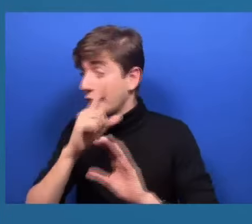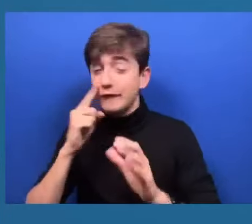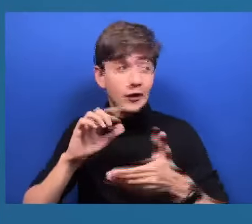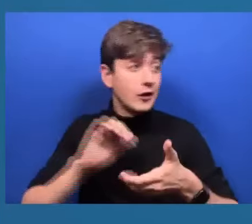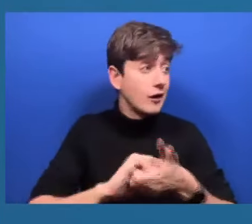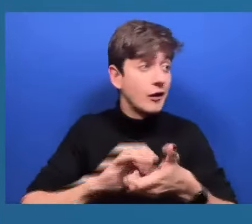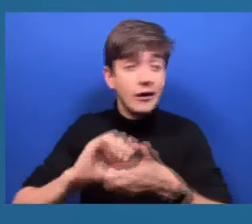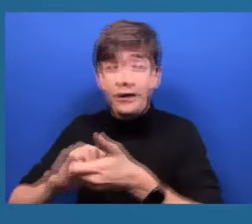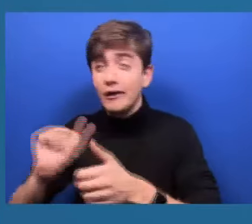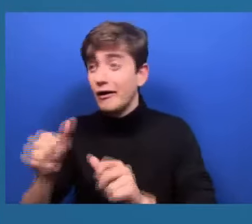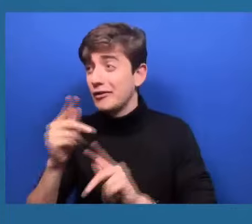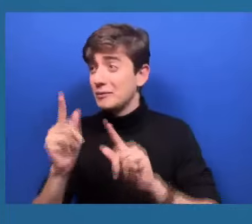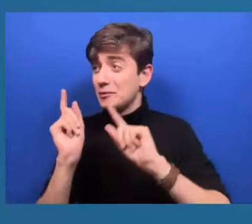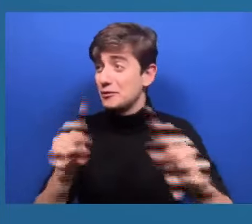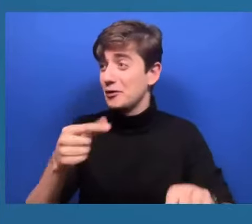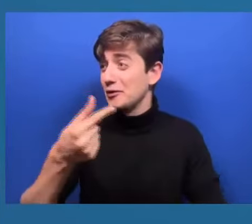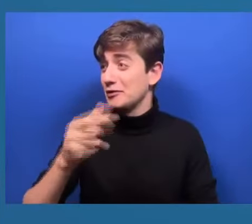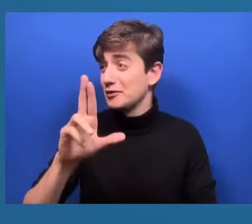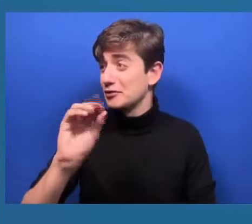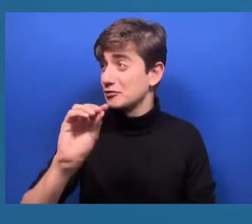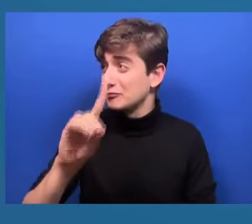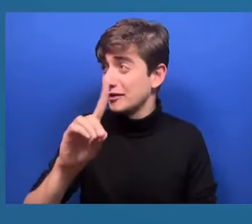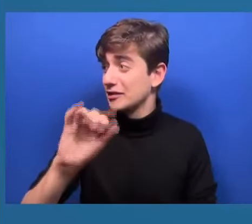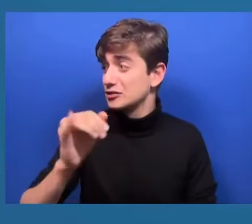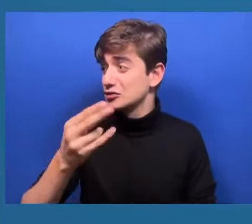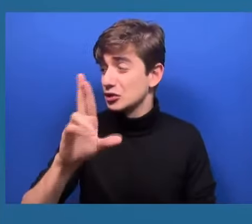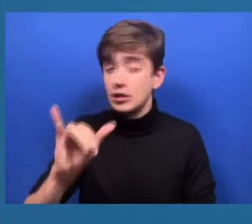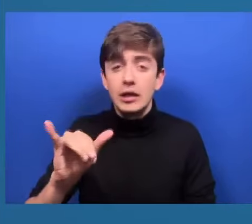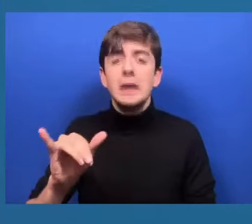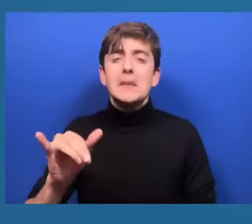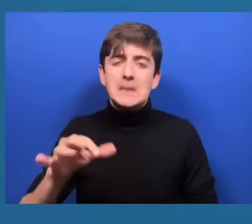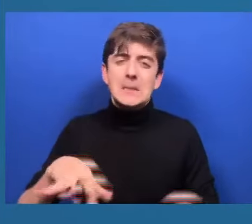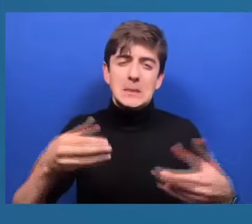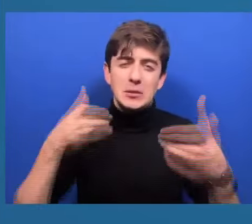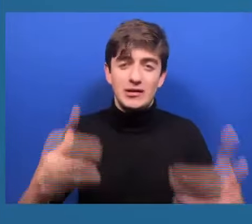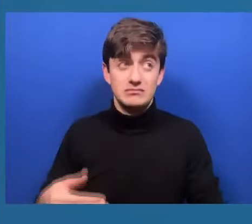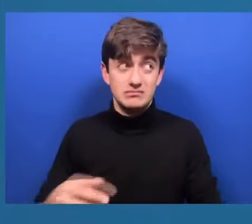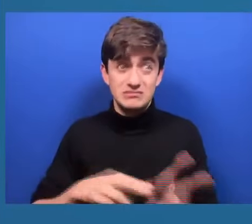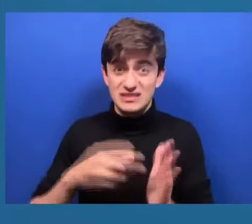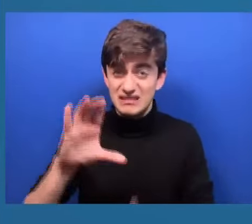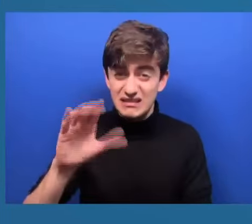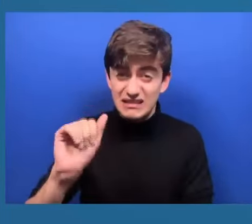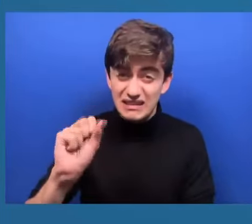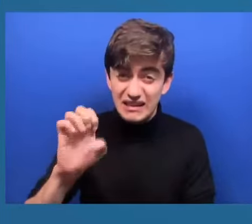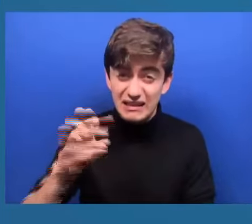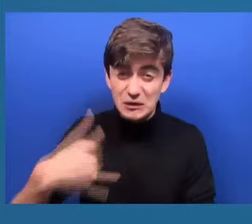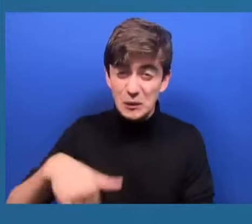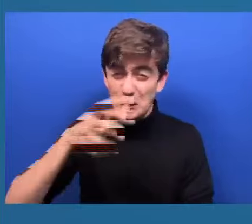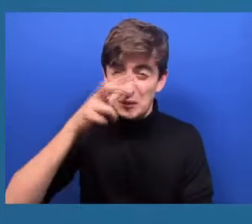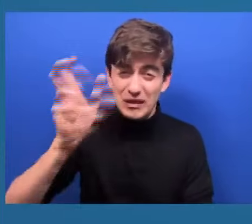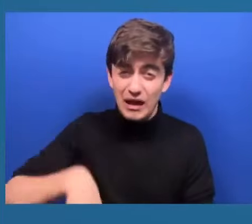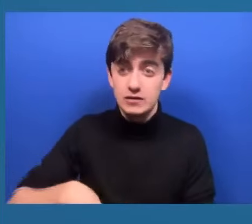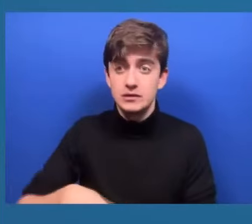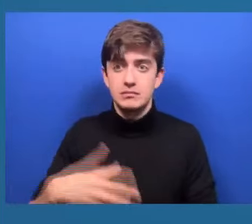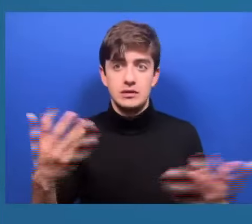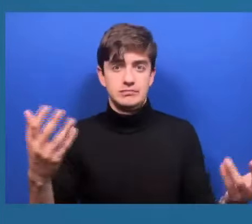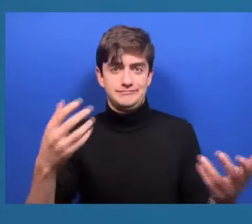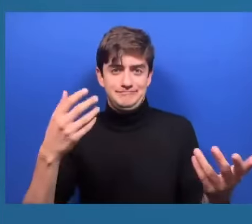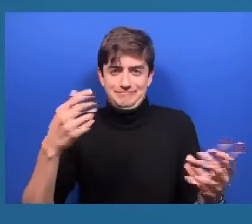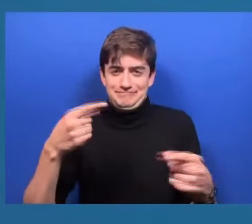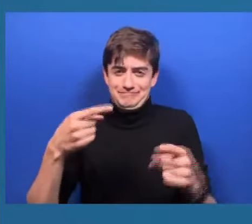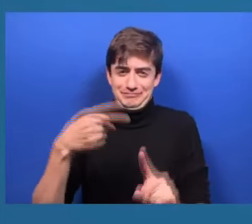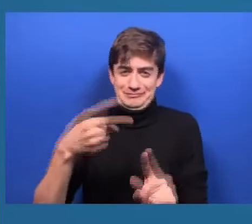to the grand jury. That's how bad this case is. But it doesn't matter in Donald Trump's world, because in